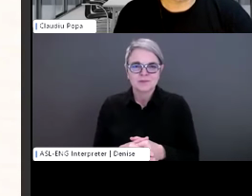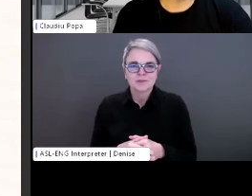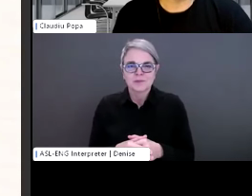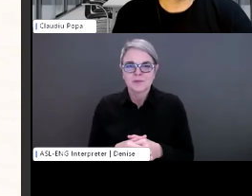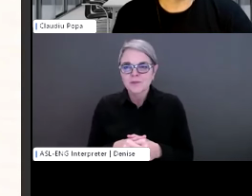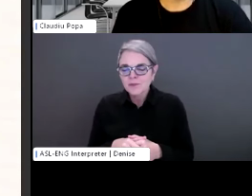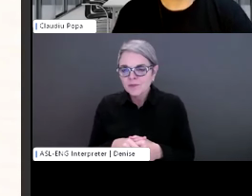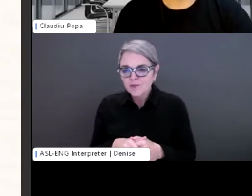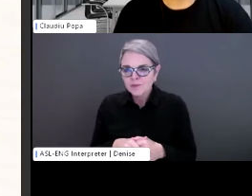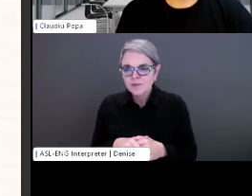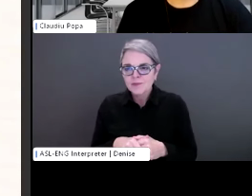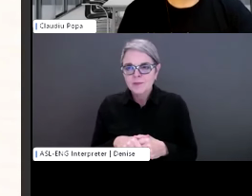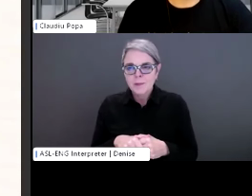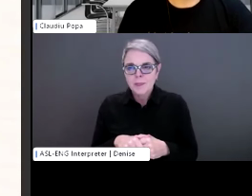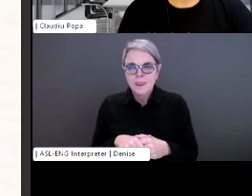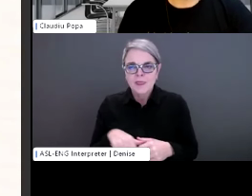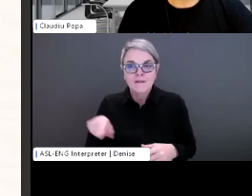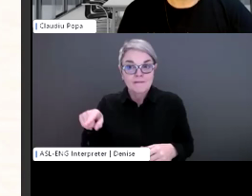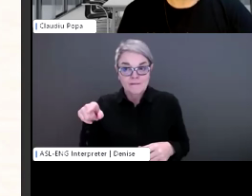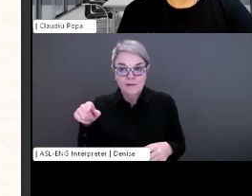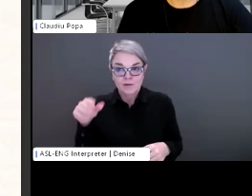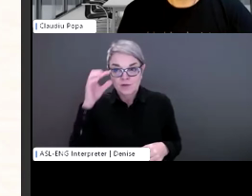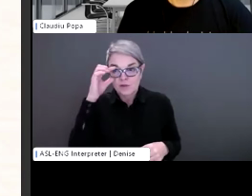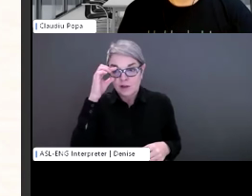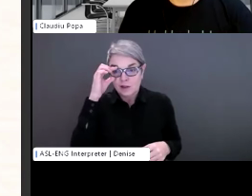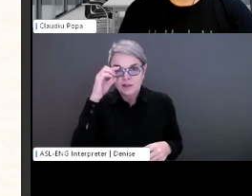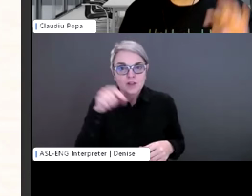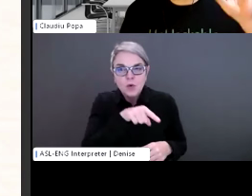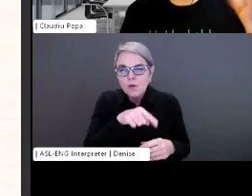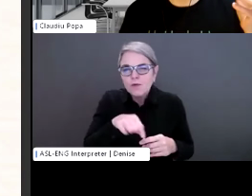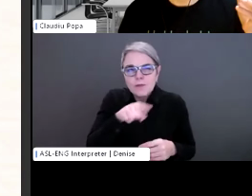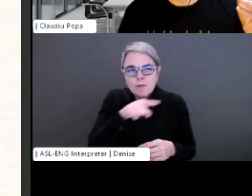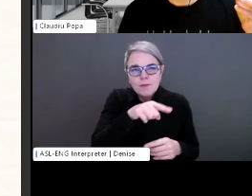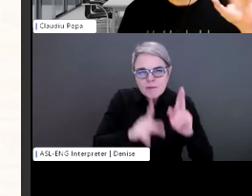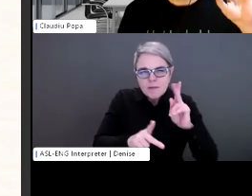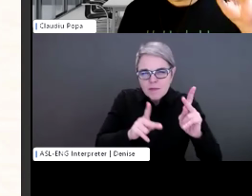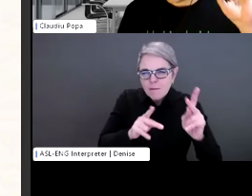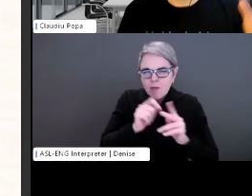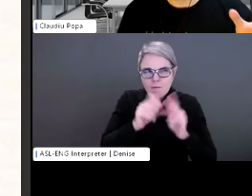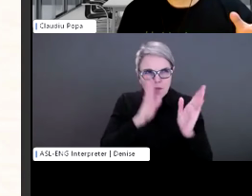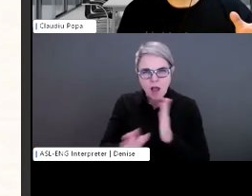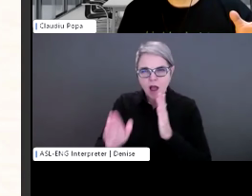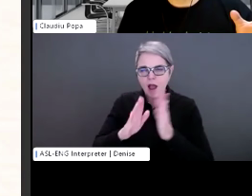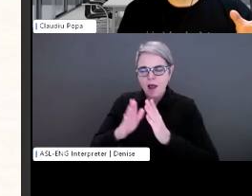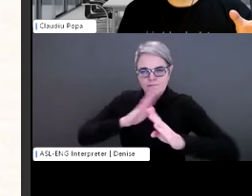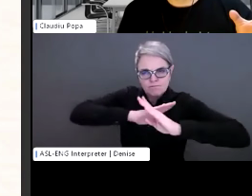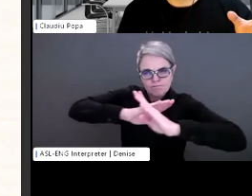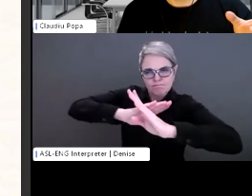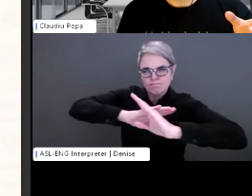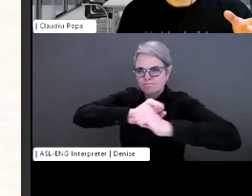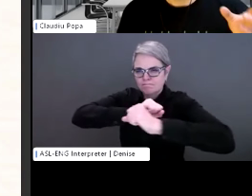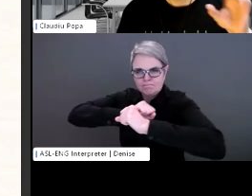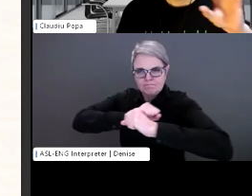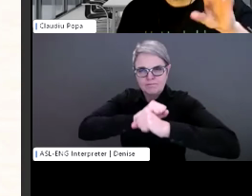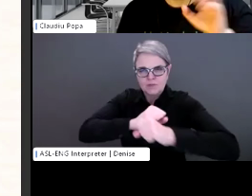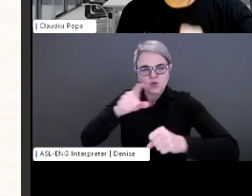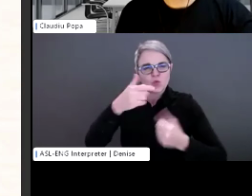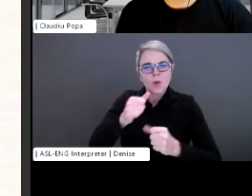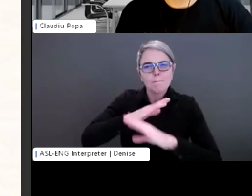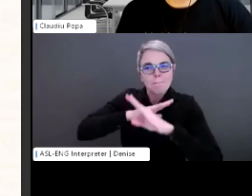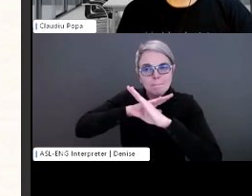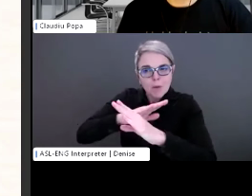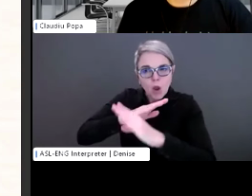we're likely to not do very well with our scam. So think ahead and try to block those ads. Try to